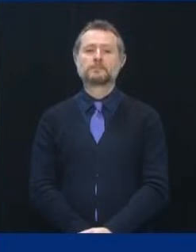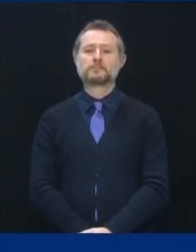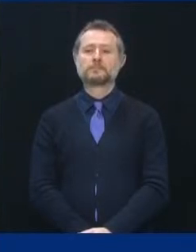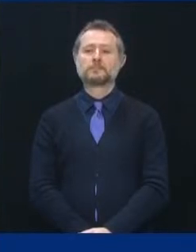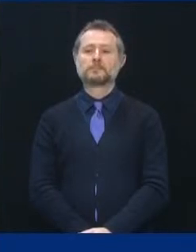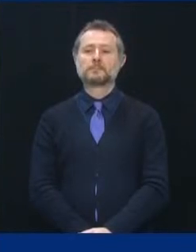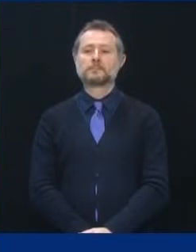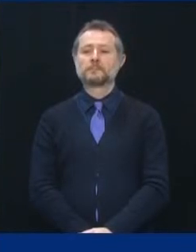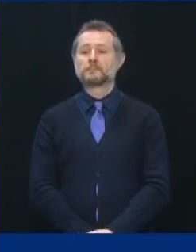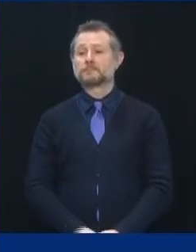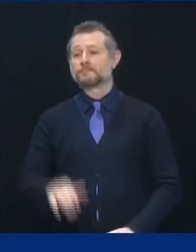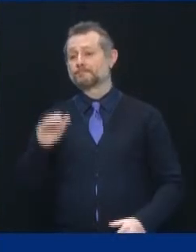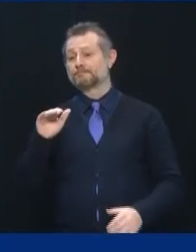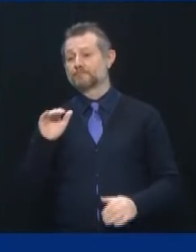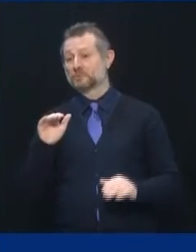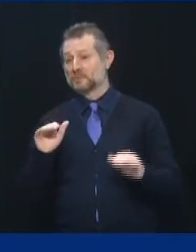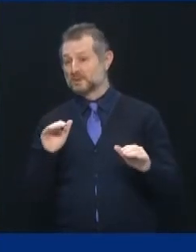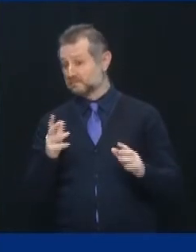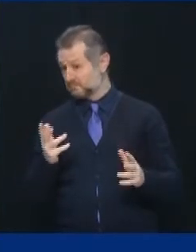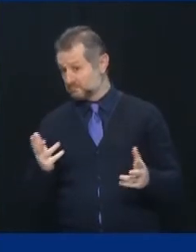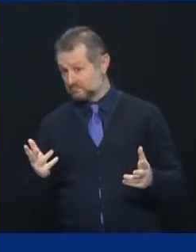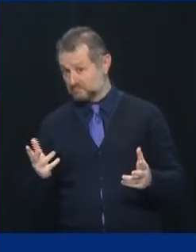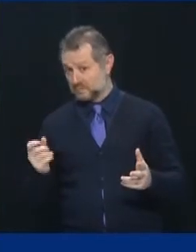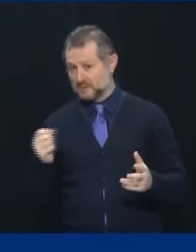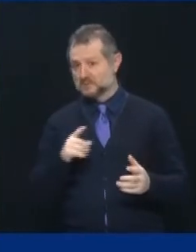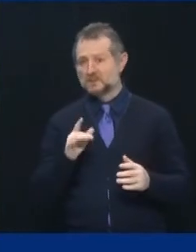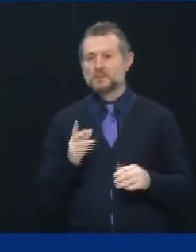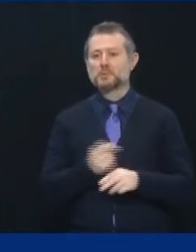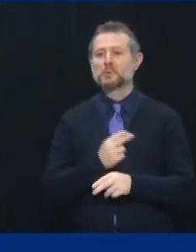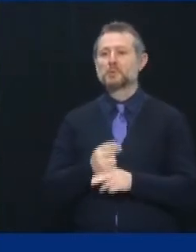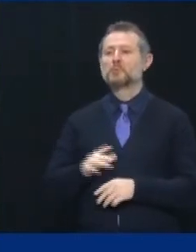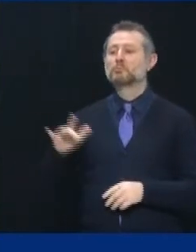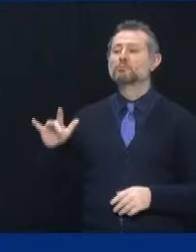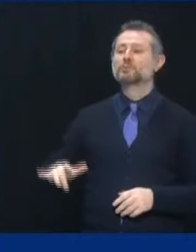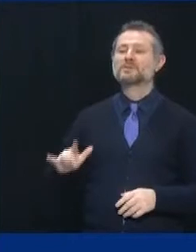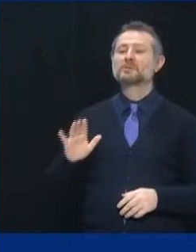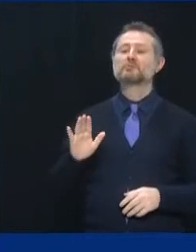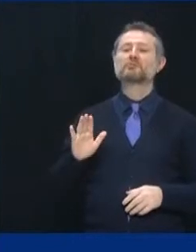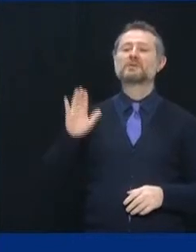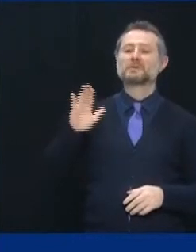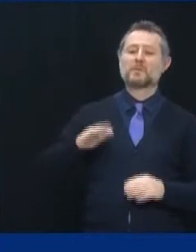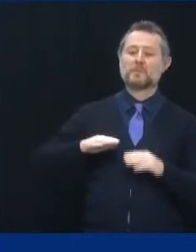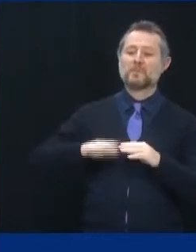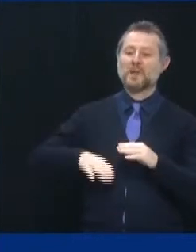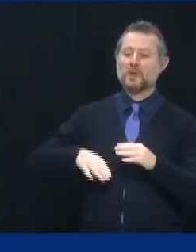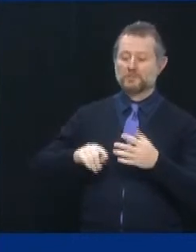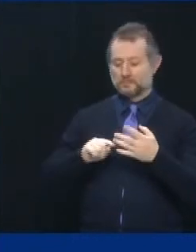As a reminder, if you'd like to ask a question, please use the raise hand function at the bottom of your window.